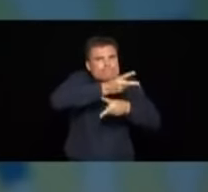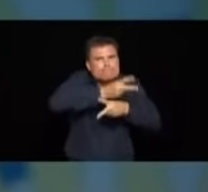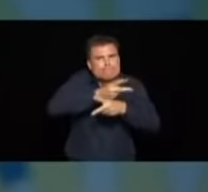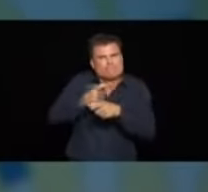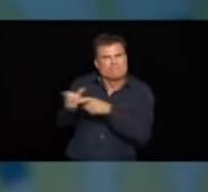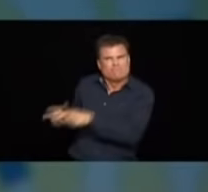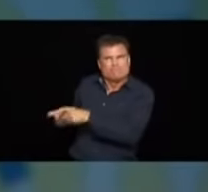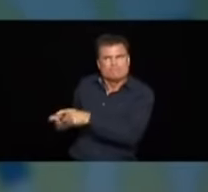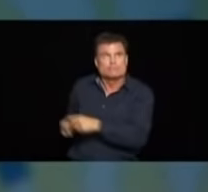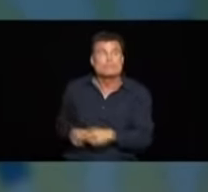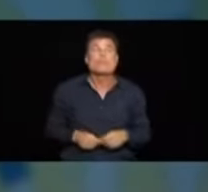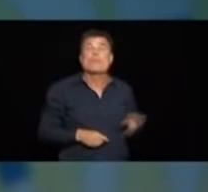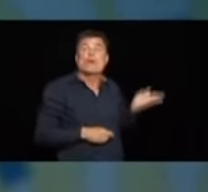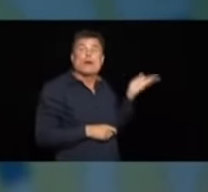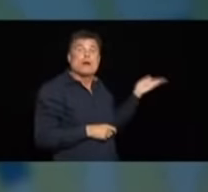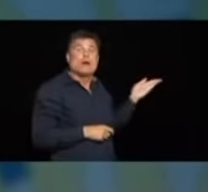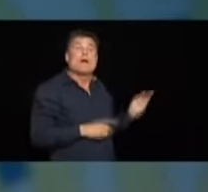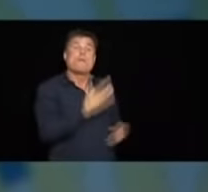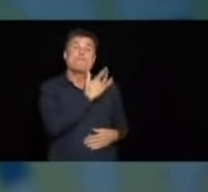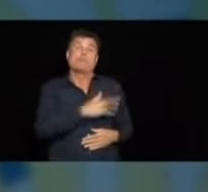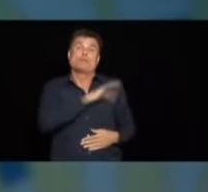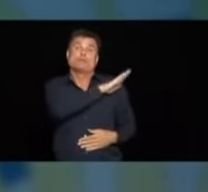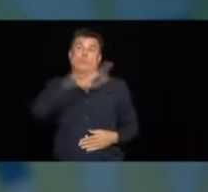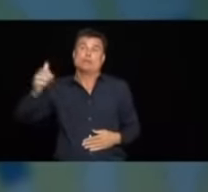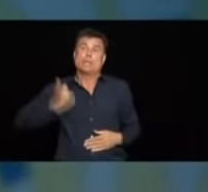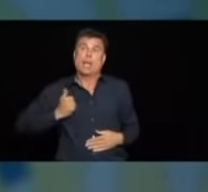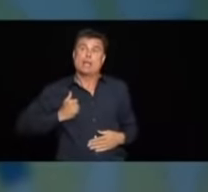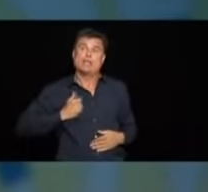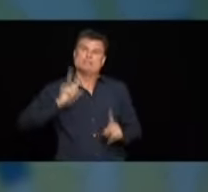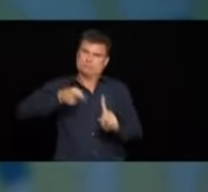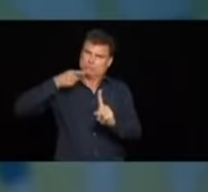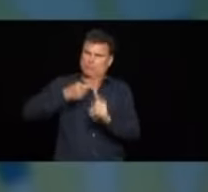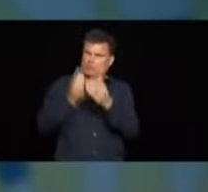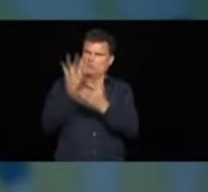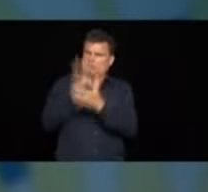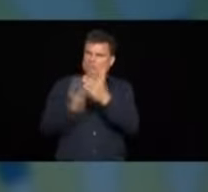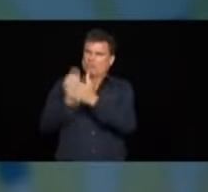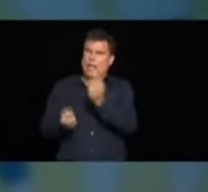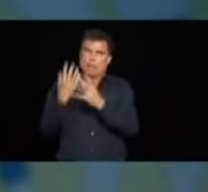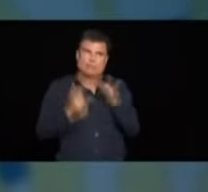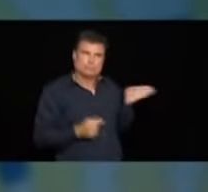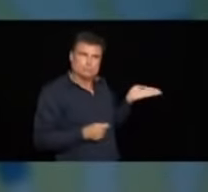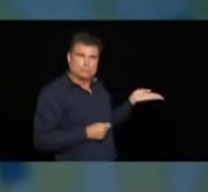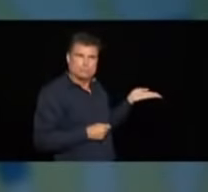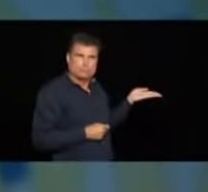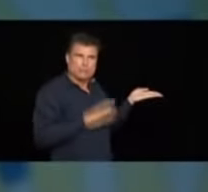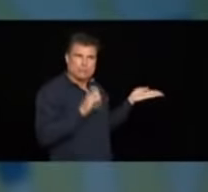this is the comparison of what we have seen in BC compared to other provinces here in Canada.